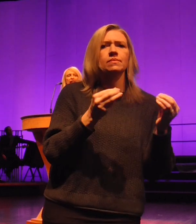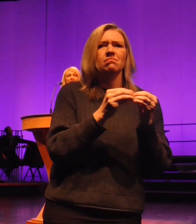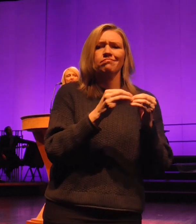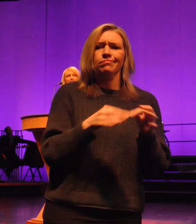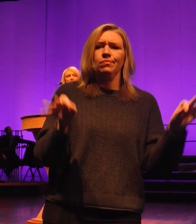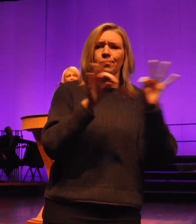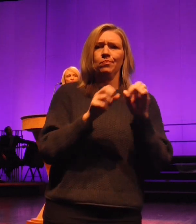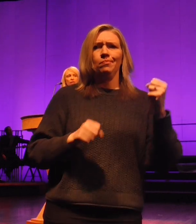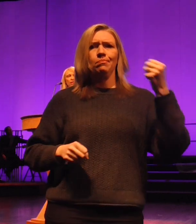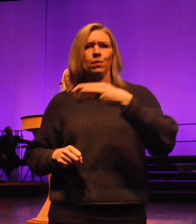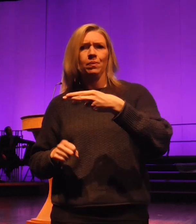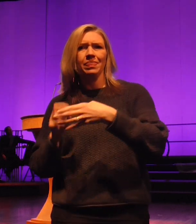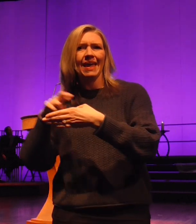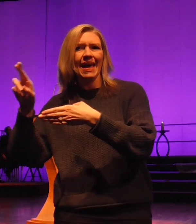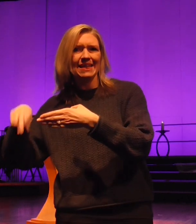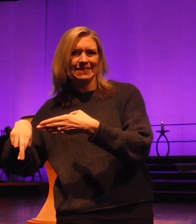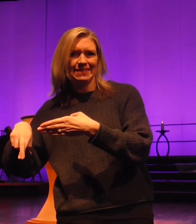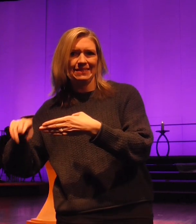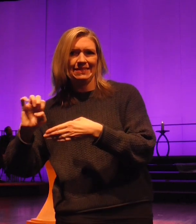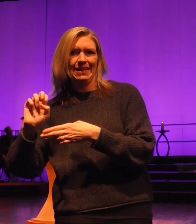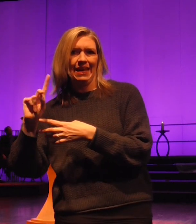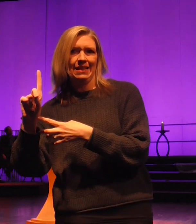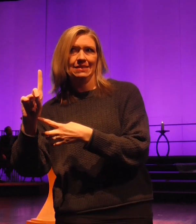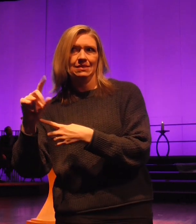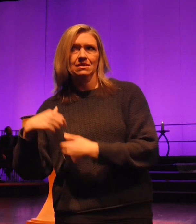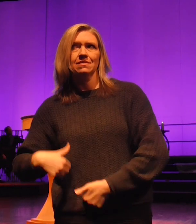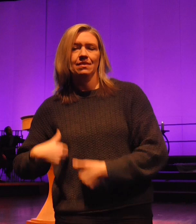the ends by which we live.